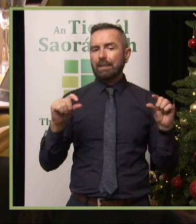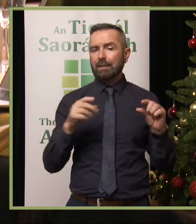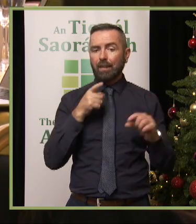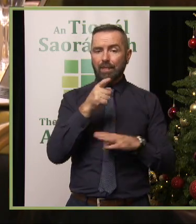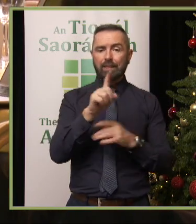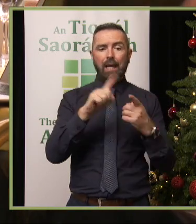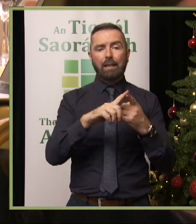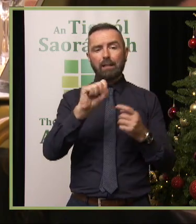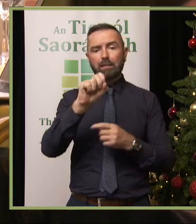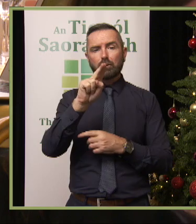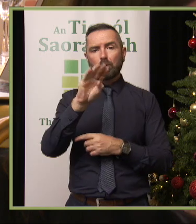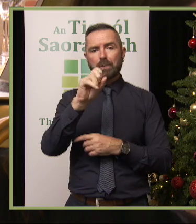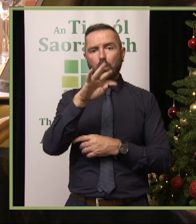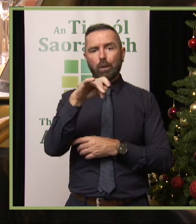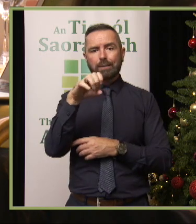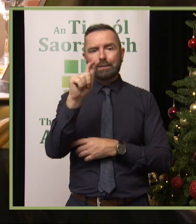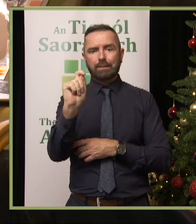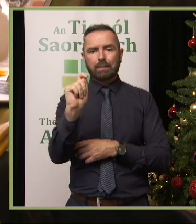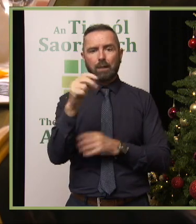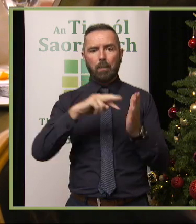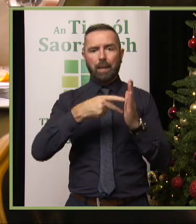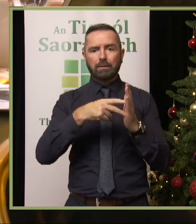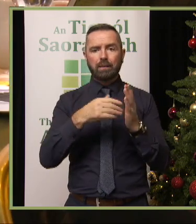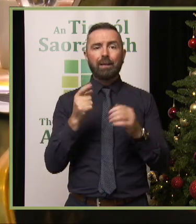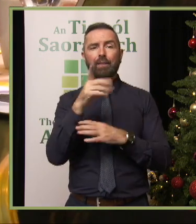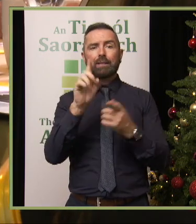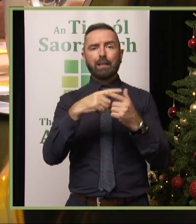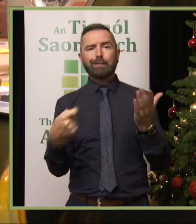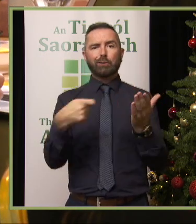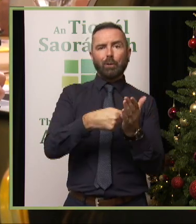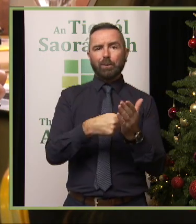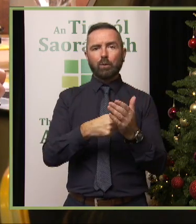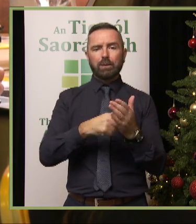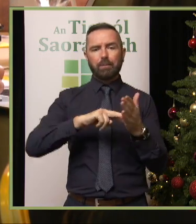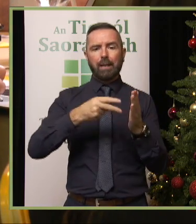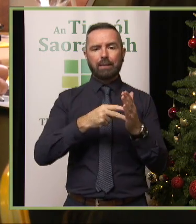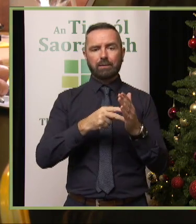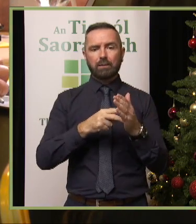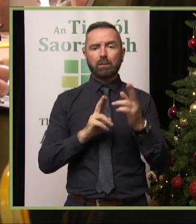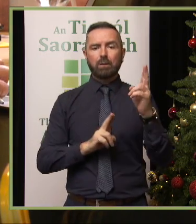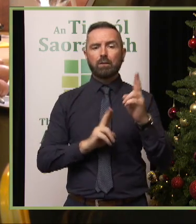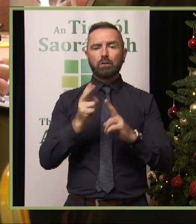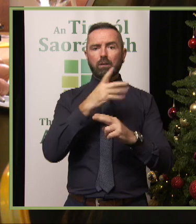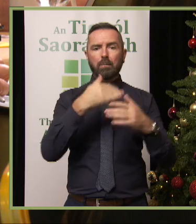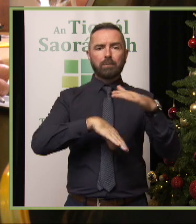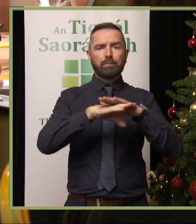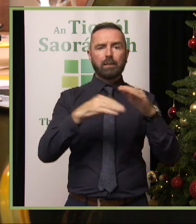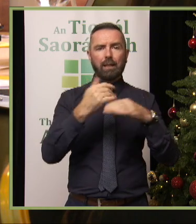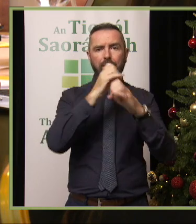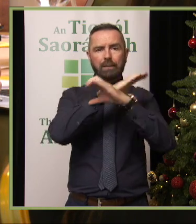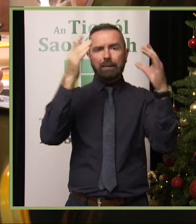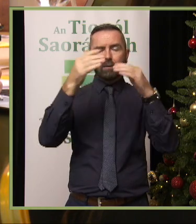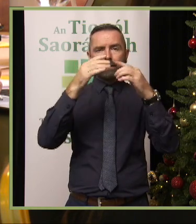subsequent. So this and subsequent plans must not be constrained by electoral cycles and should have clearly